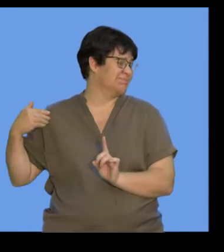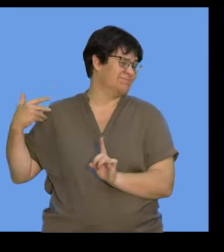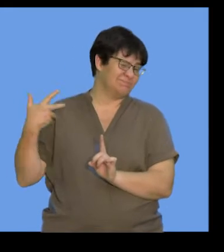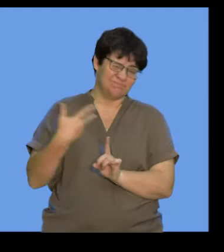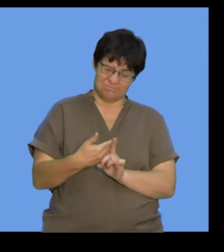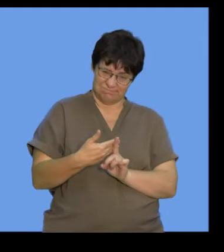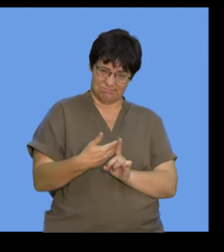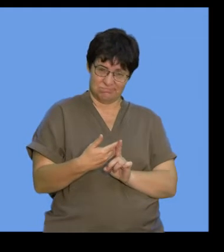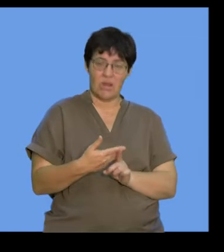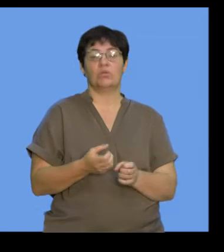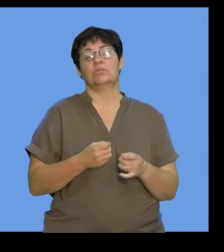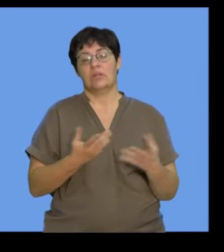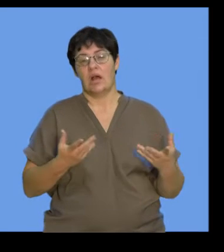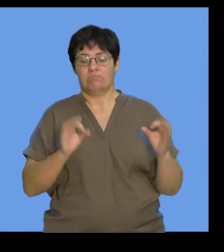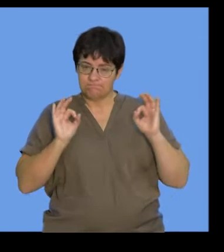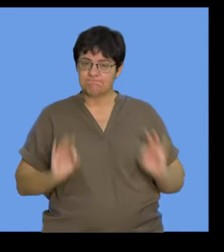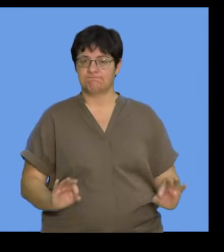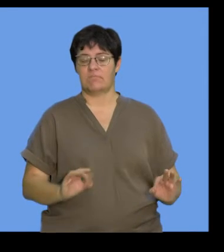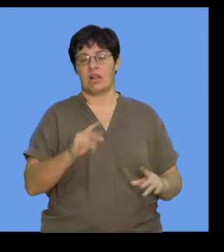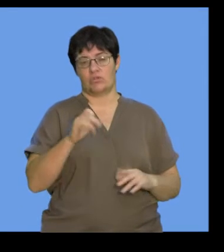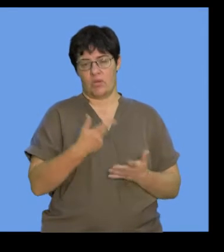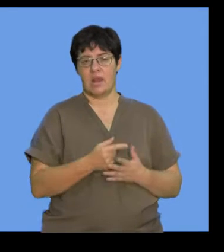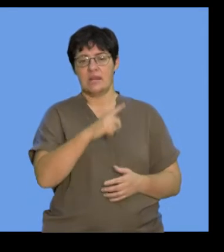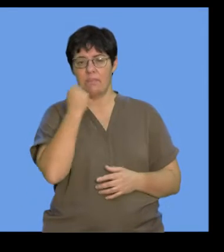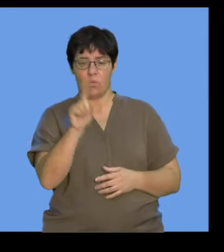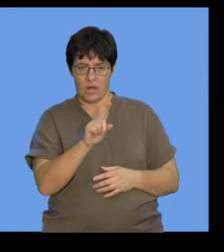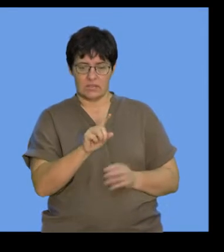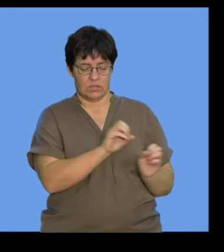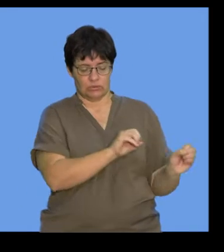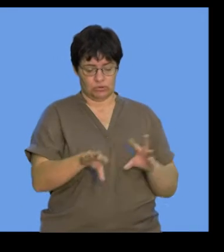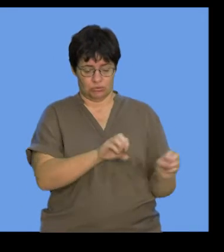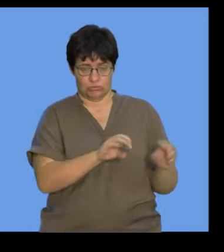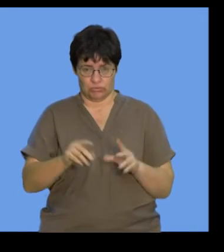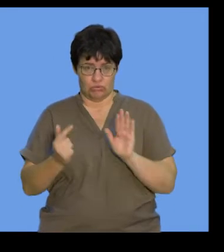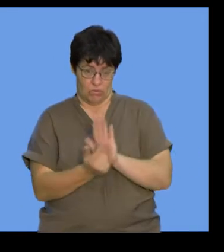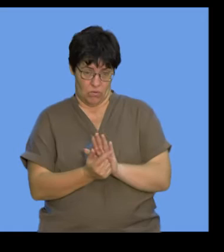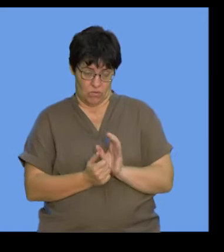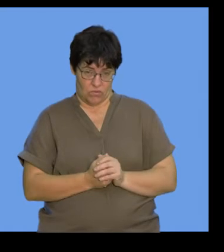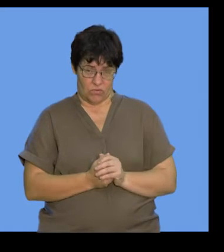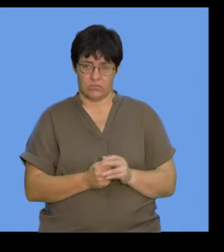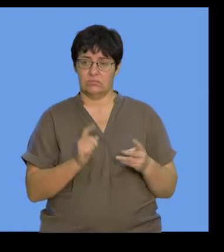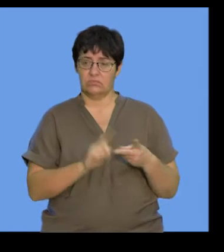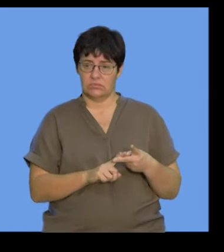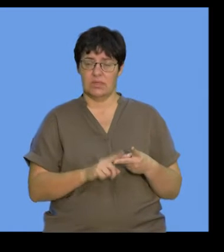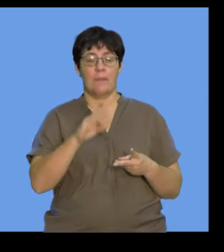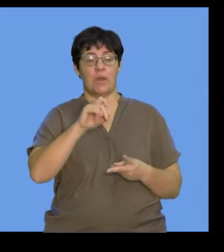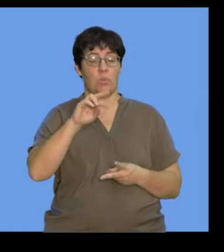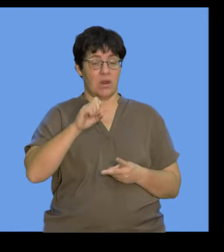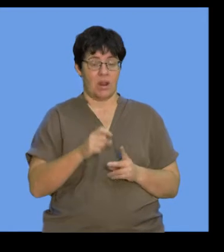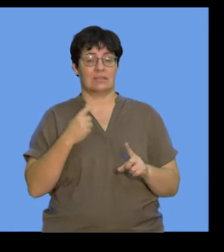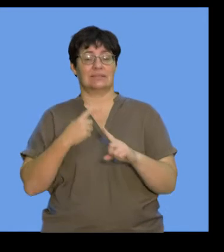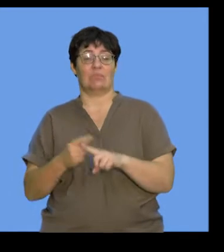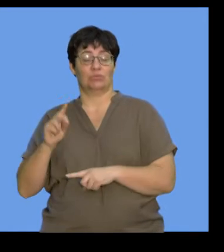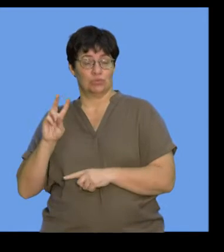you tried to do some proper algebra, which is called the distributive law. Also, some binomial, as I said,